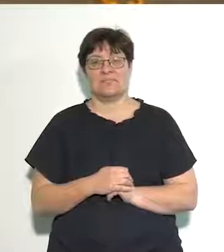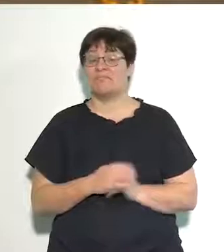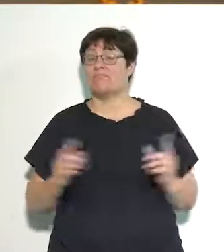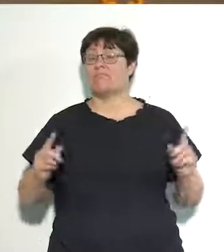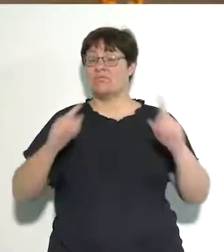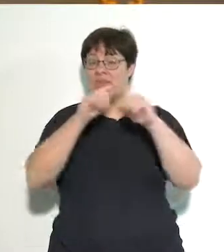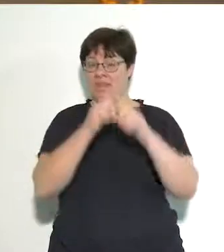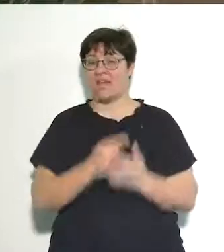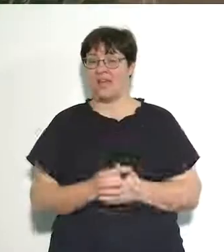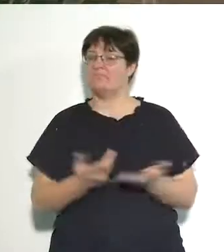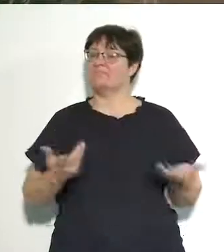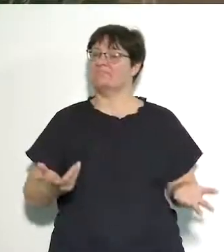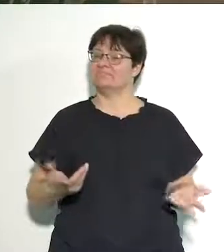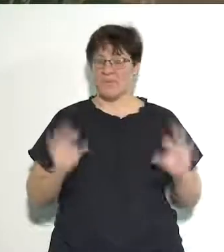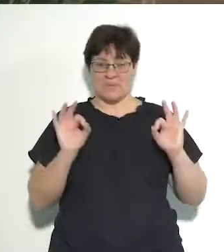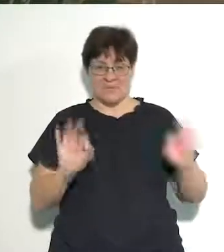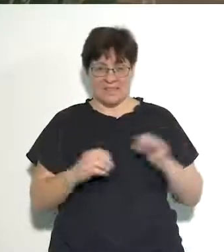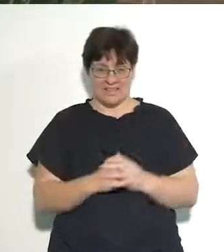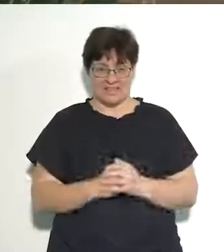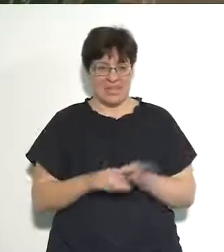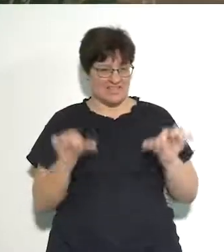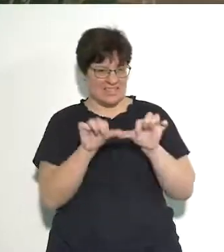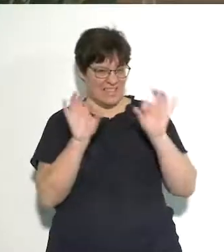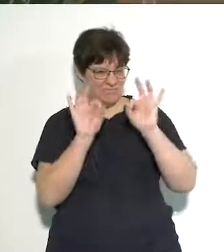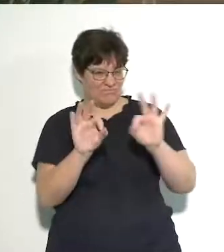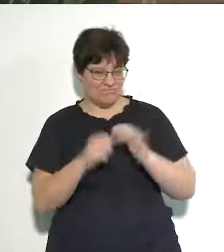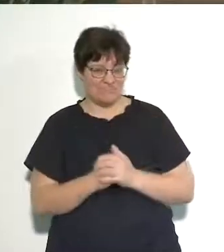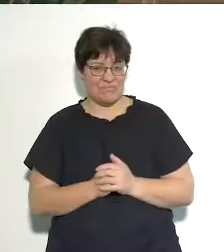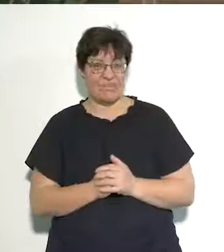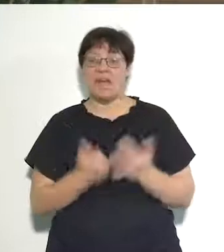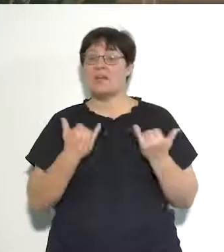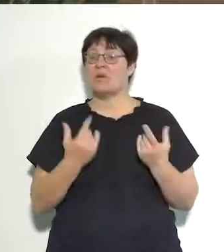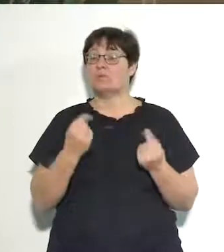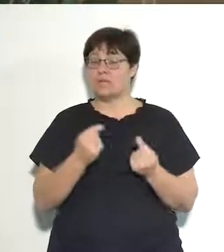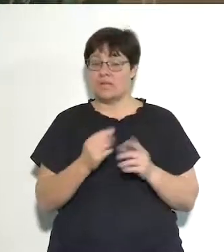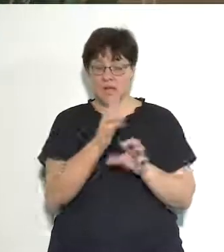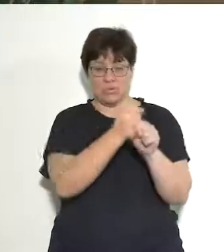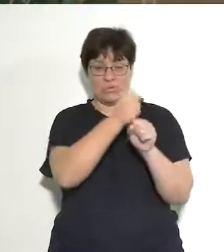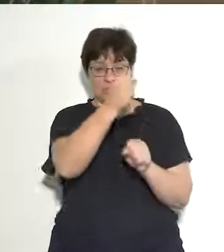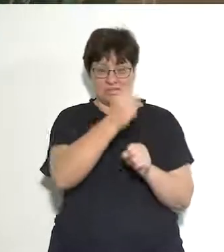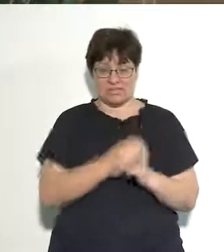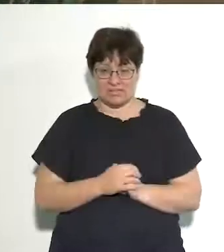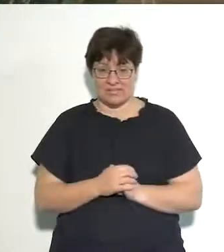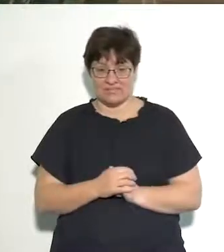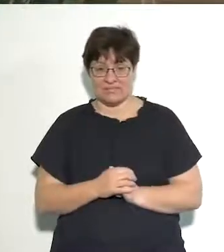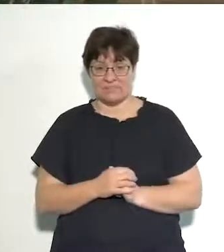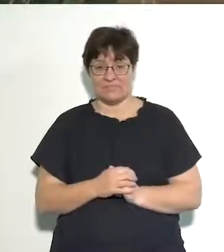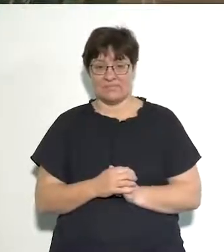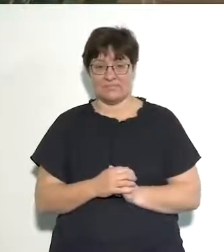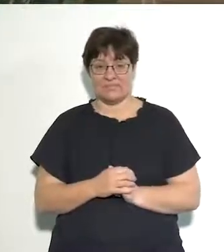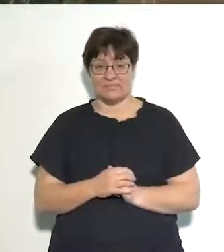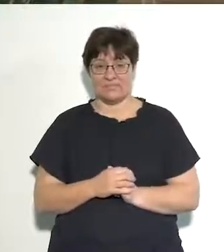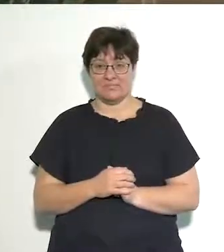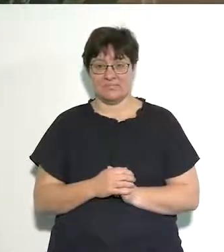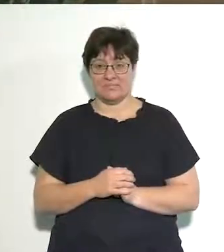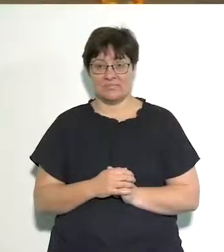and I pull them together again and I go, okay, we're about the right size. Now what I'm going to do is I'm going to tie a knot.